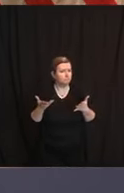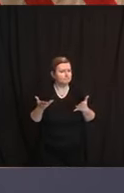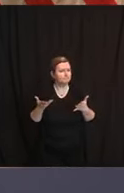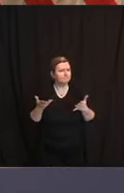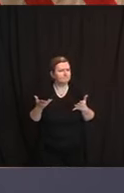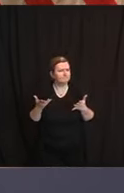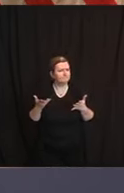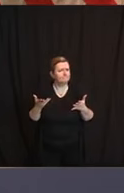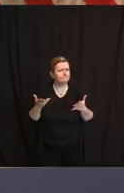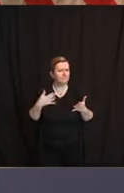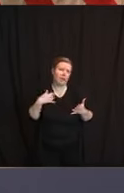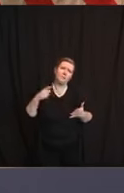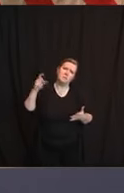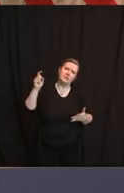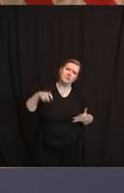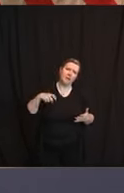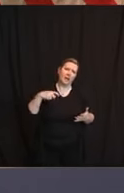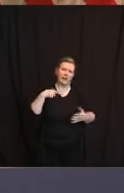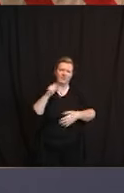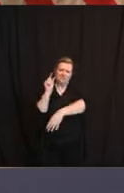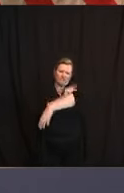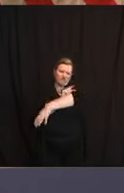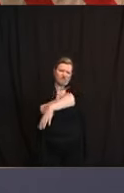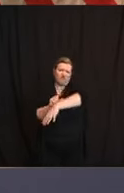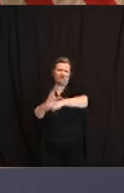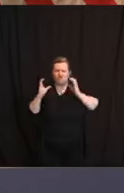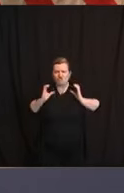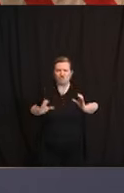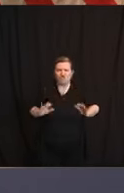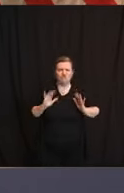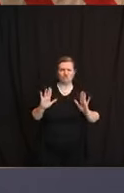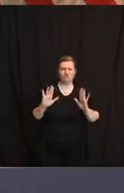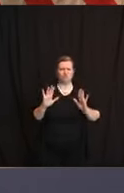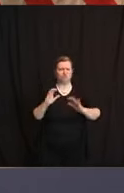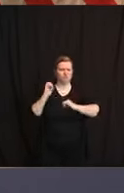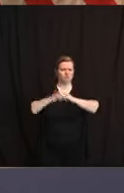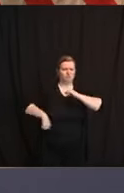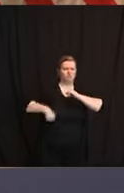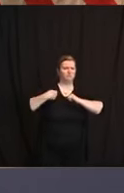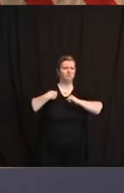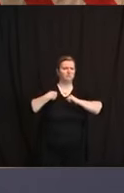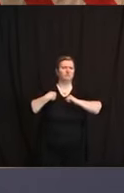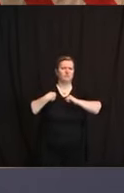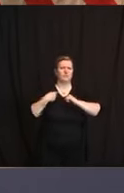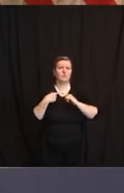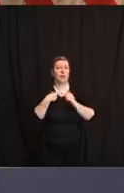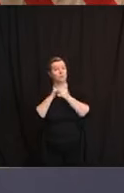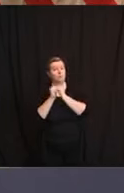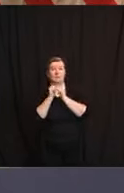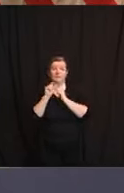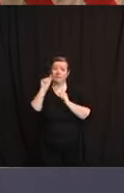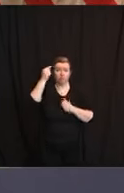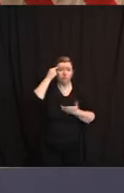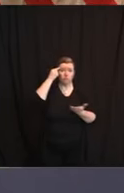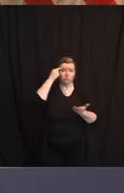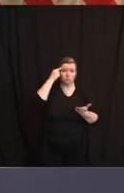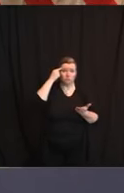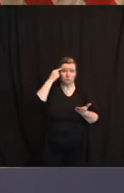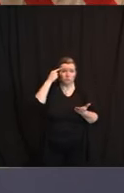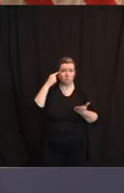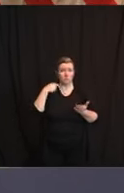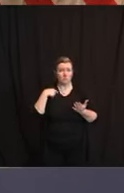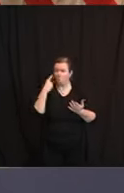that I referred to yesterday, but you go into that with your eyes open. And so I'm going to be just fine,